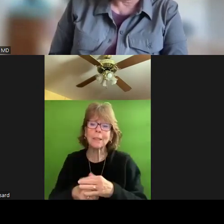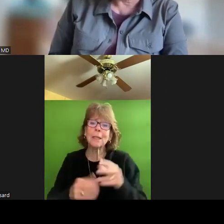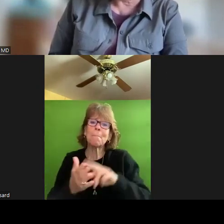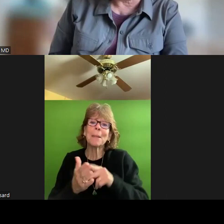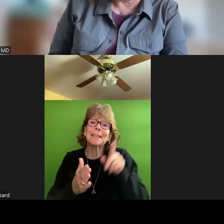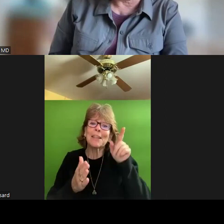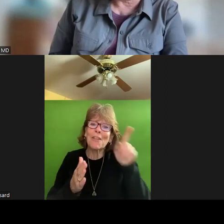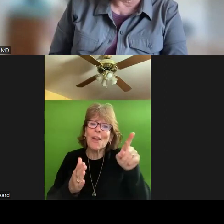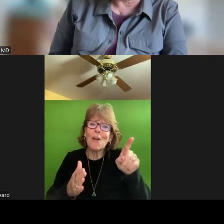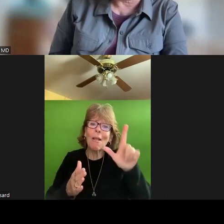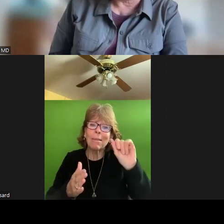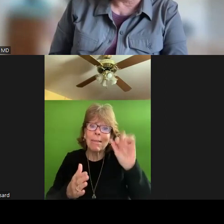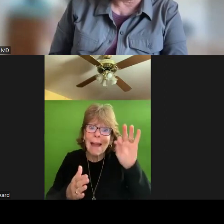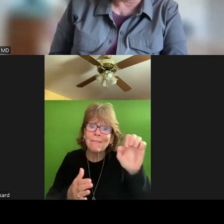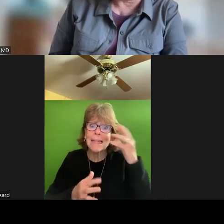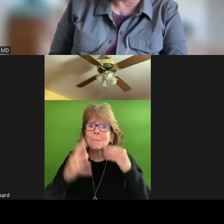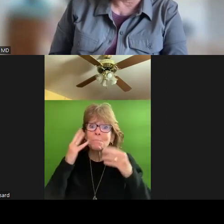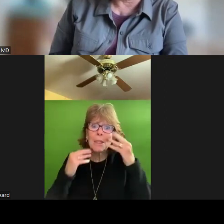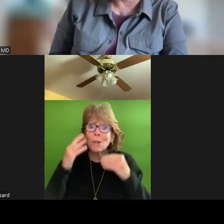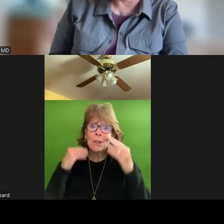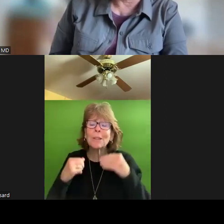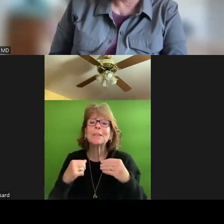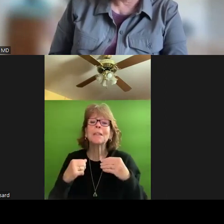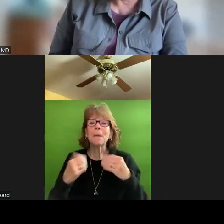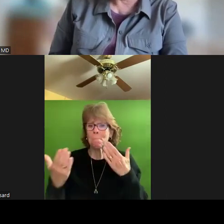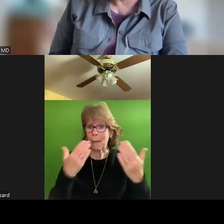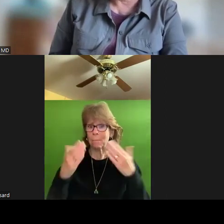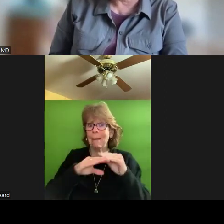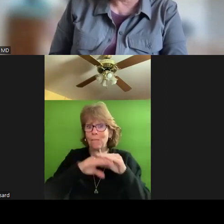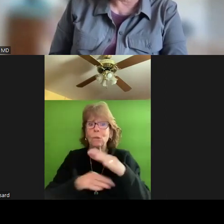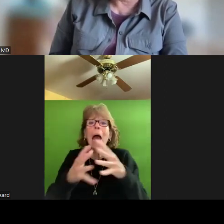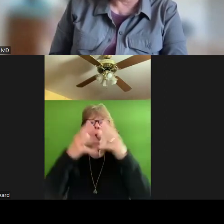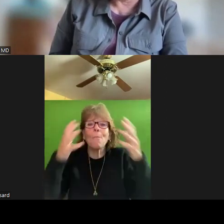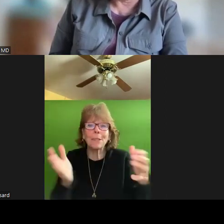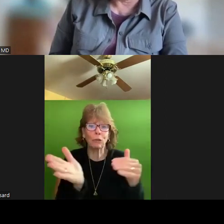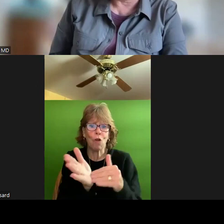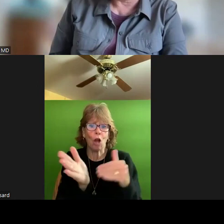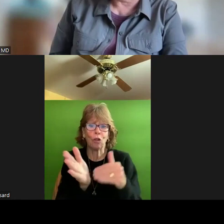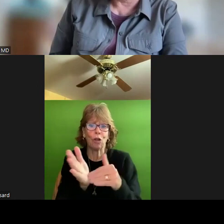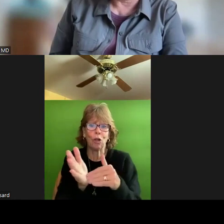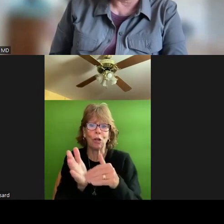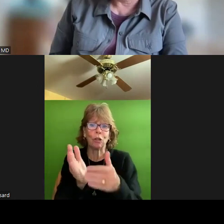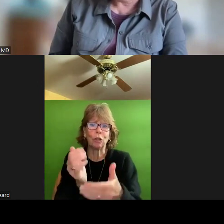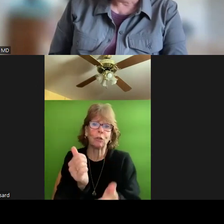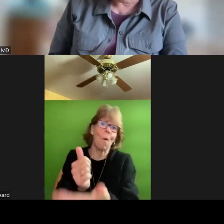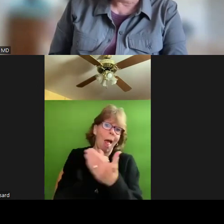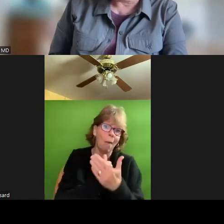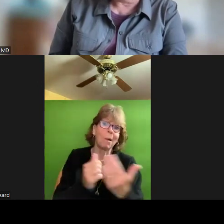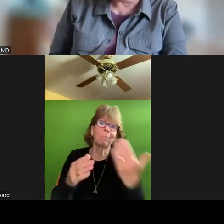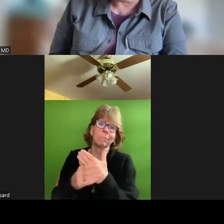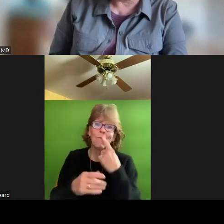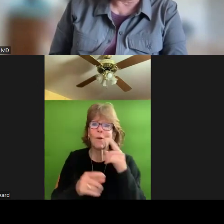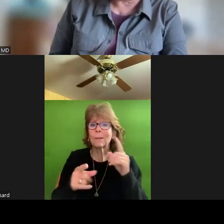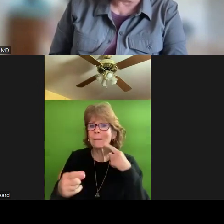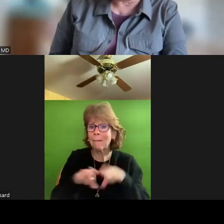experiences will likely influence the degree of medical intervention that family members desire for their deaf child. Parents